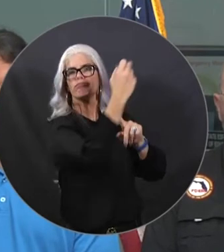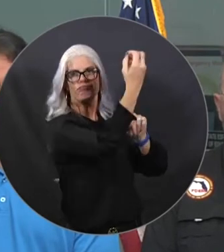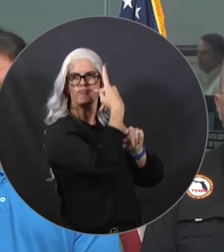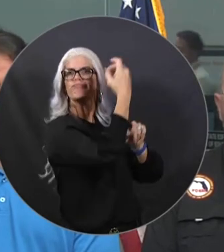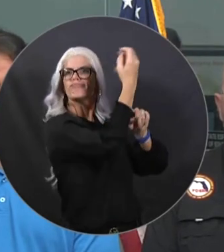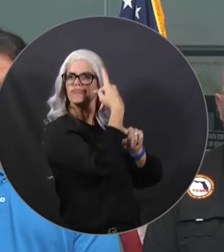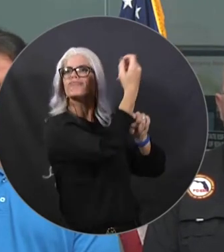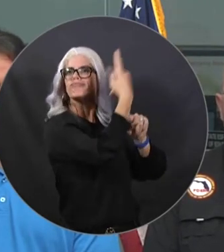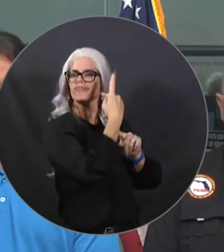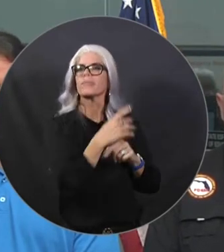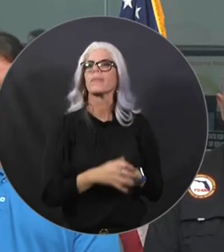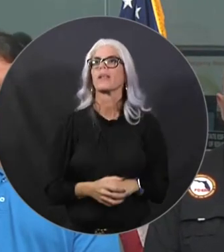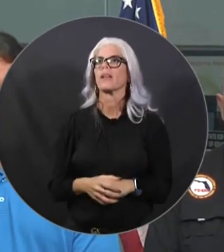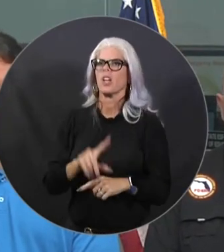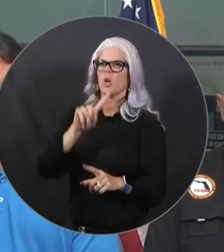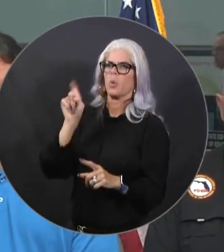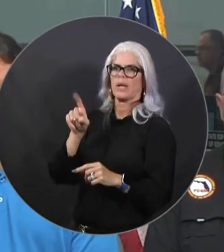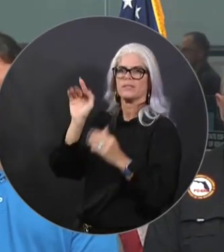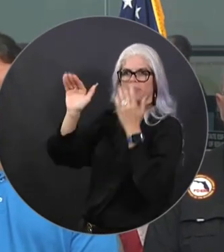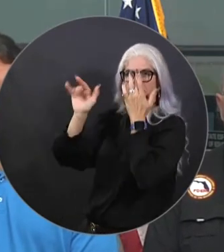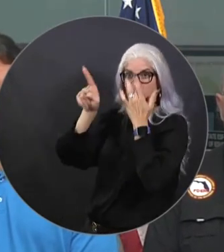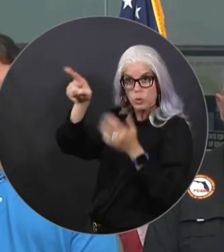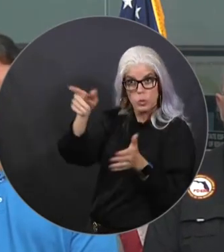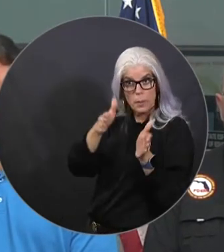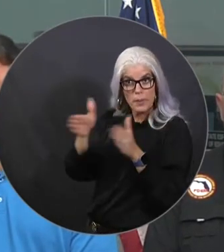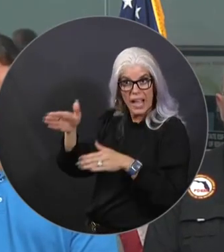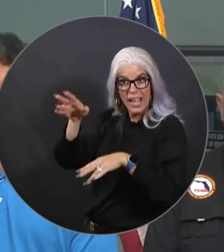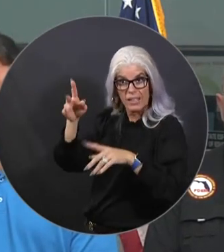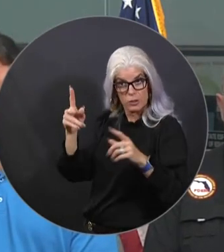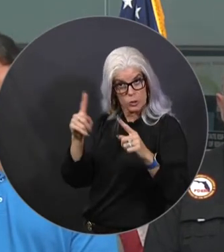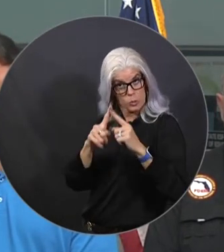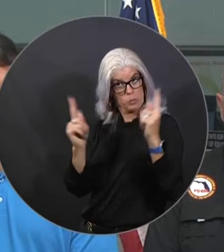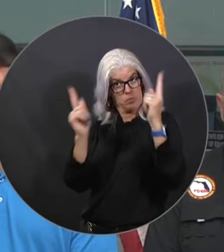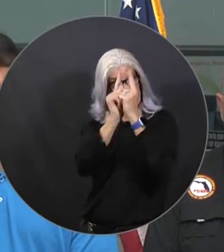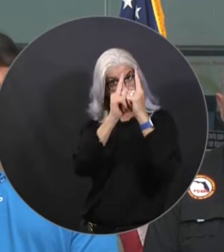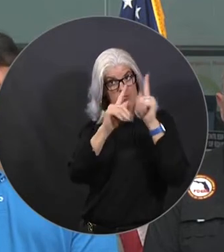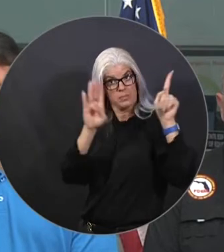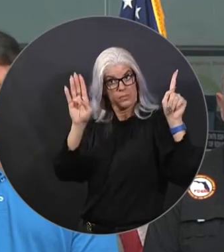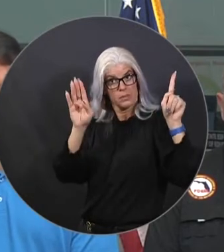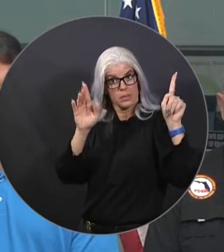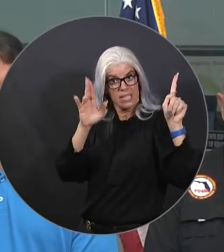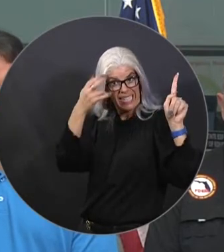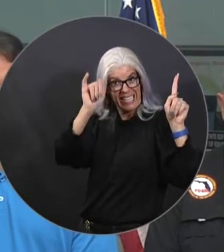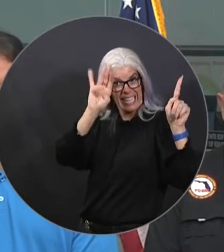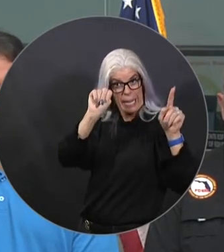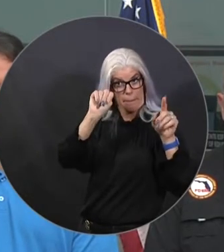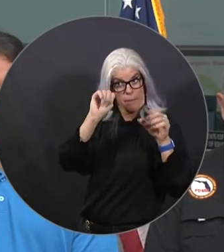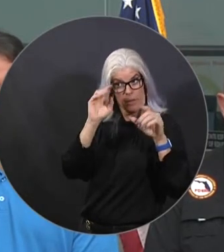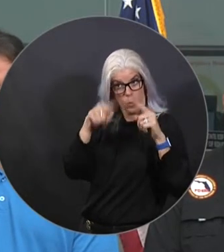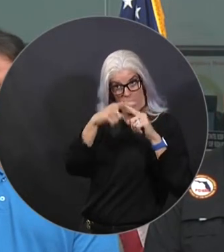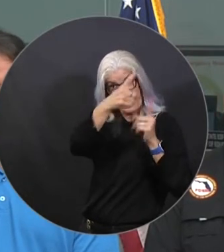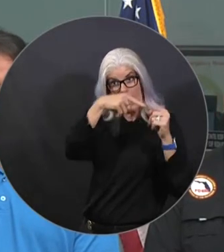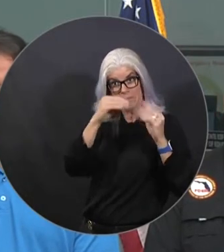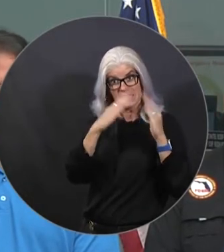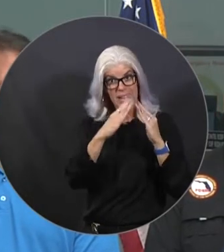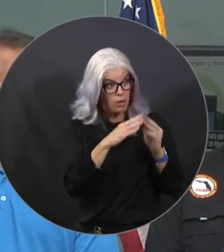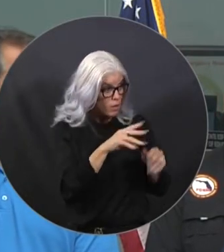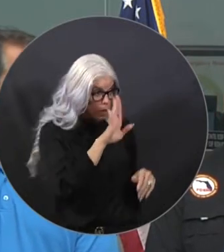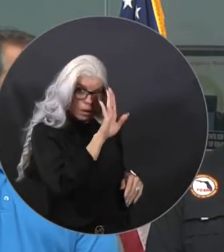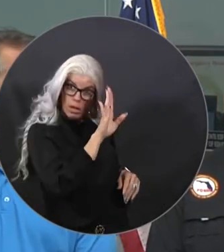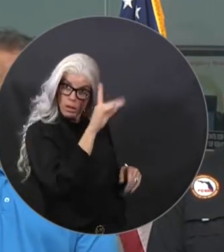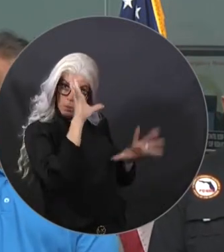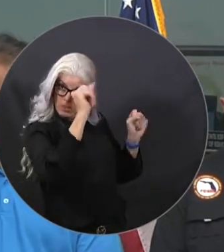plan on seeing him while he's in town, no matter when it is. Is he coming? From what I understand, he will be here tomorrow. Okay. Did you know